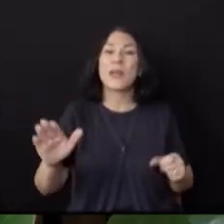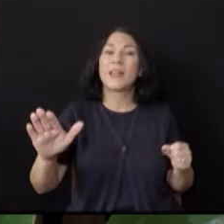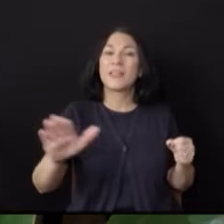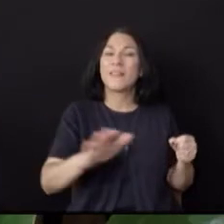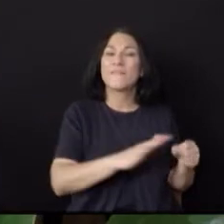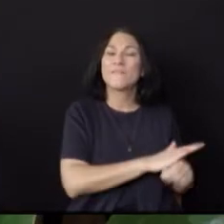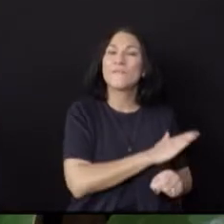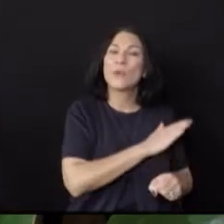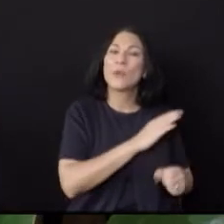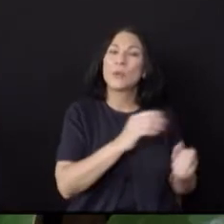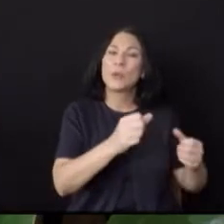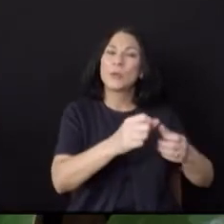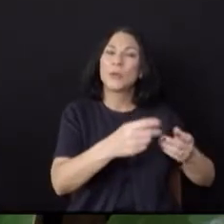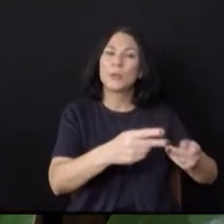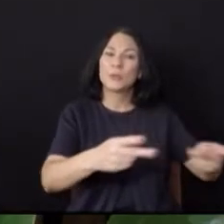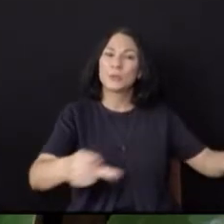do.